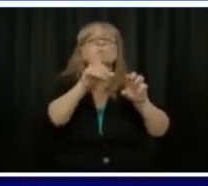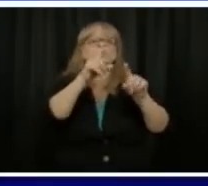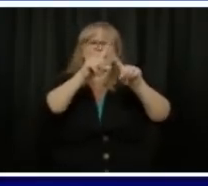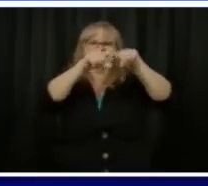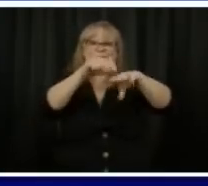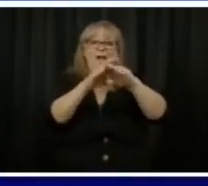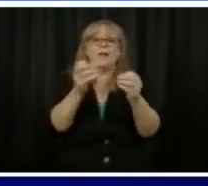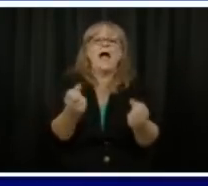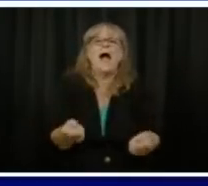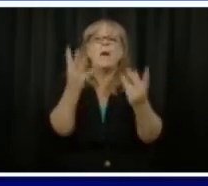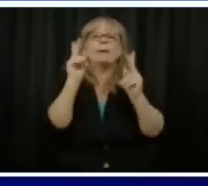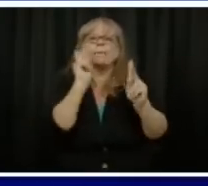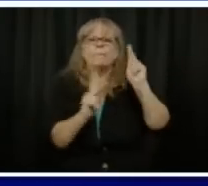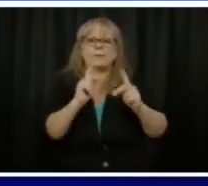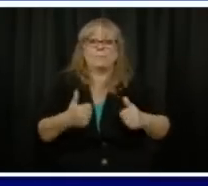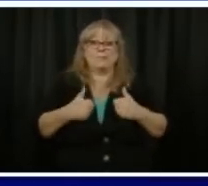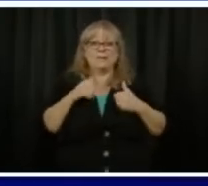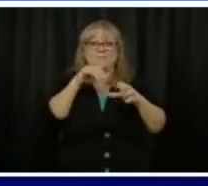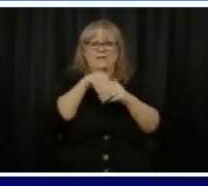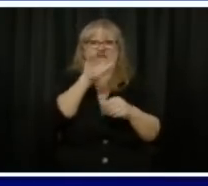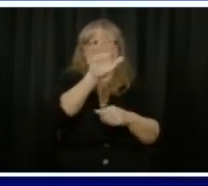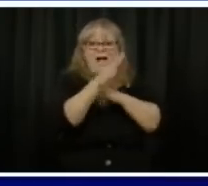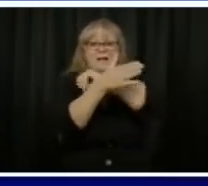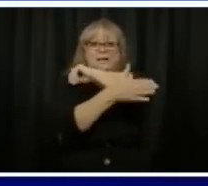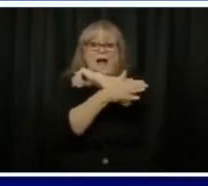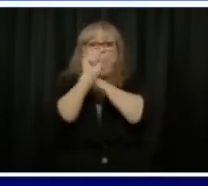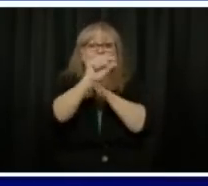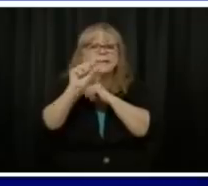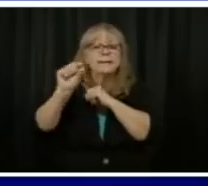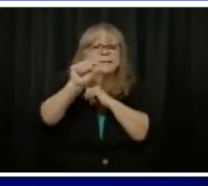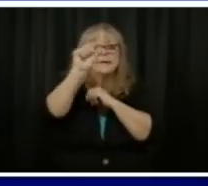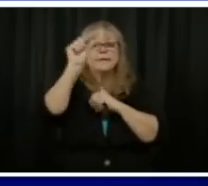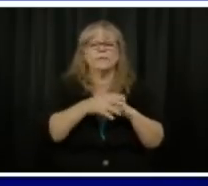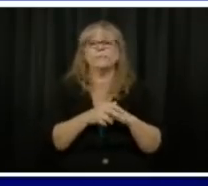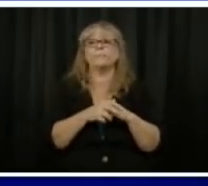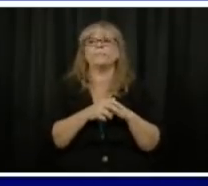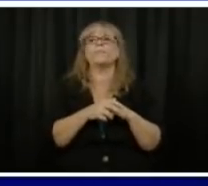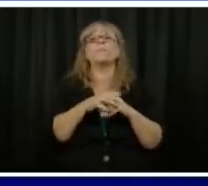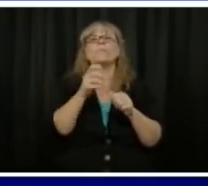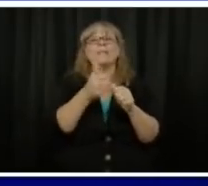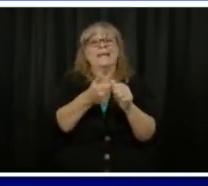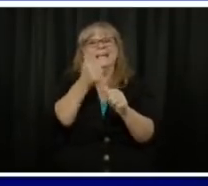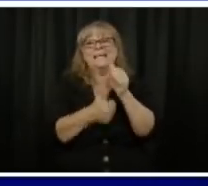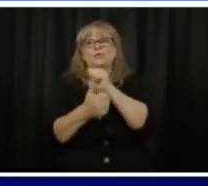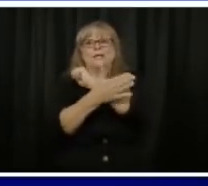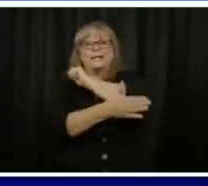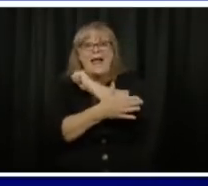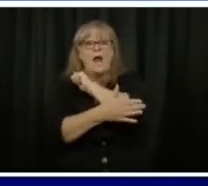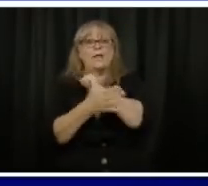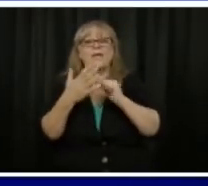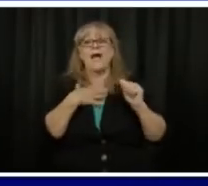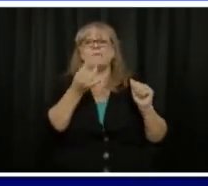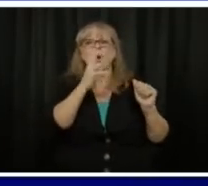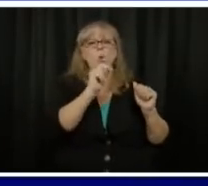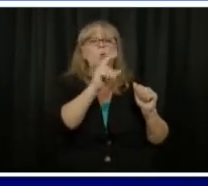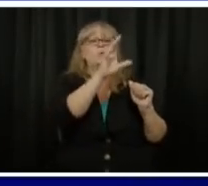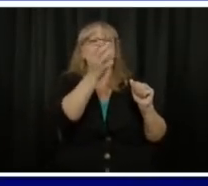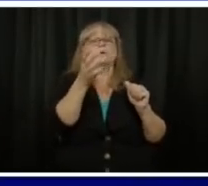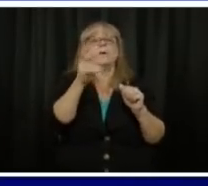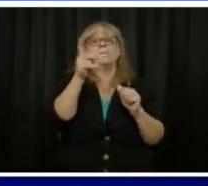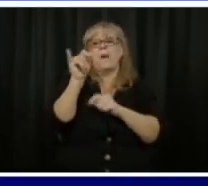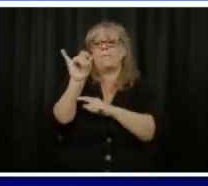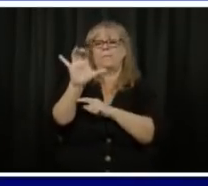Colorado counties are our first line of defense. Each county is served by a local public health agency that works with the state health